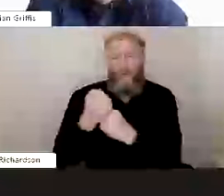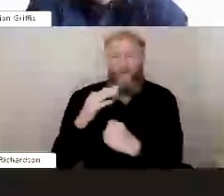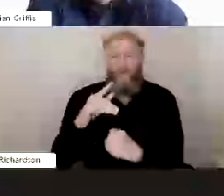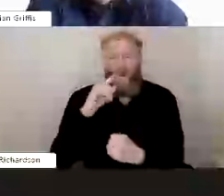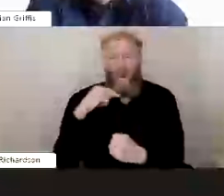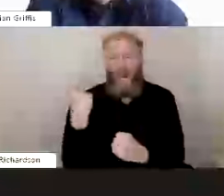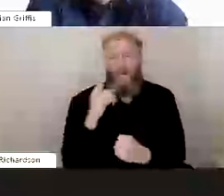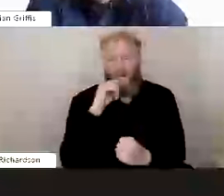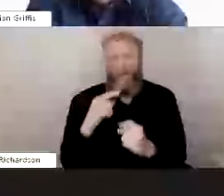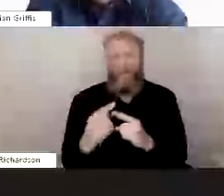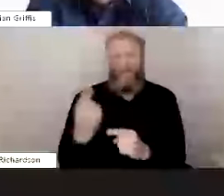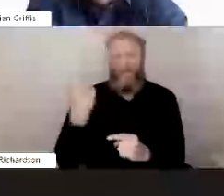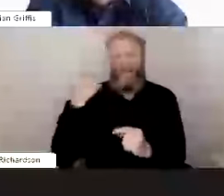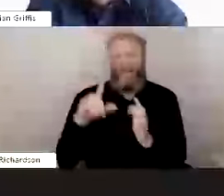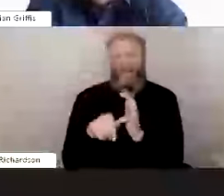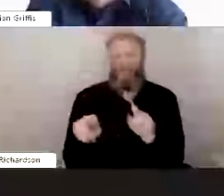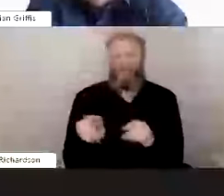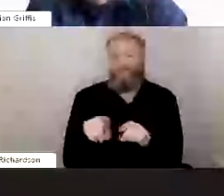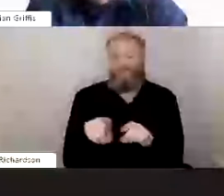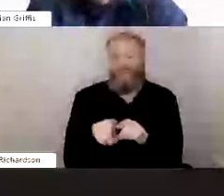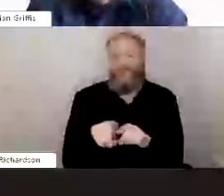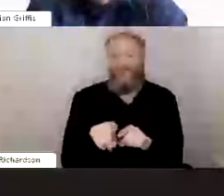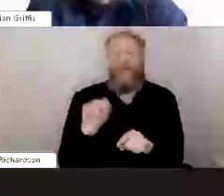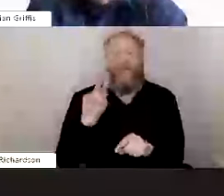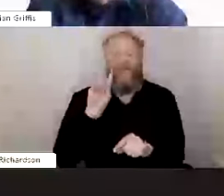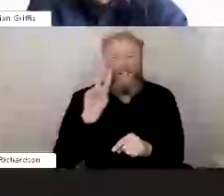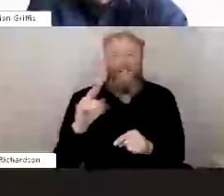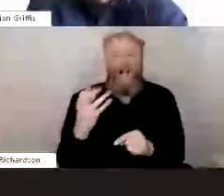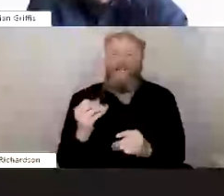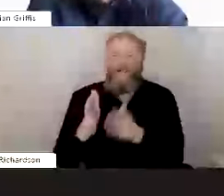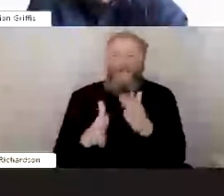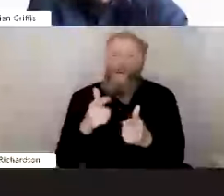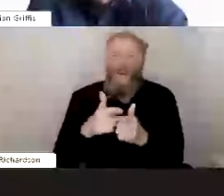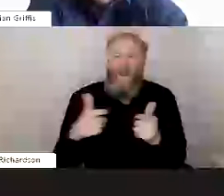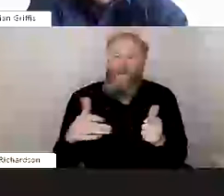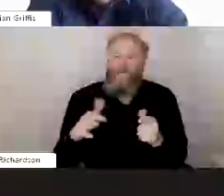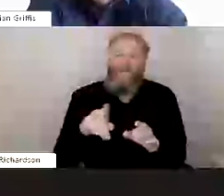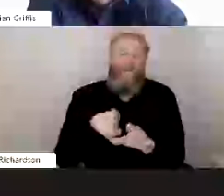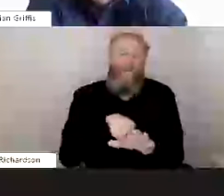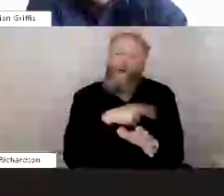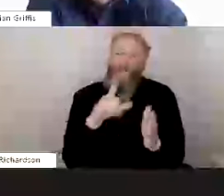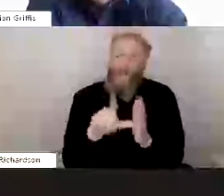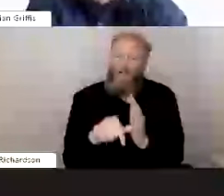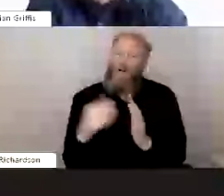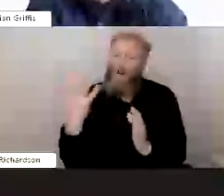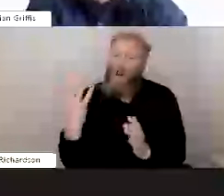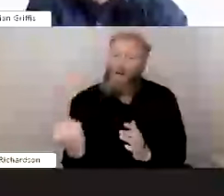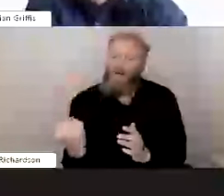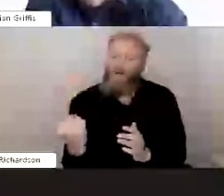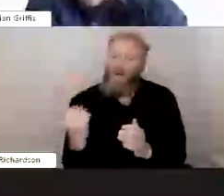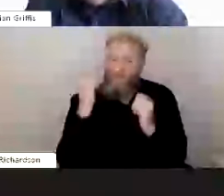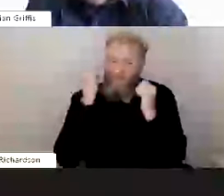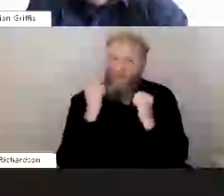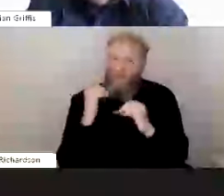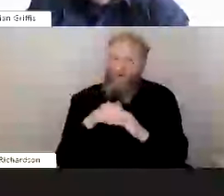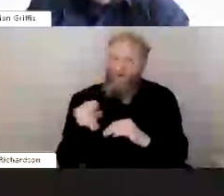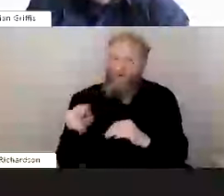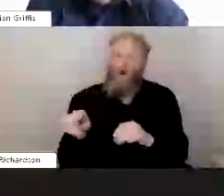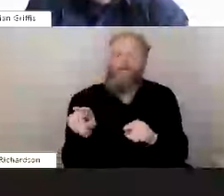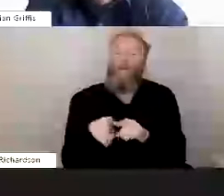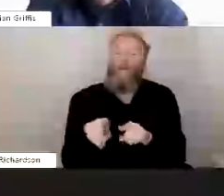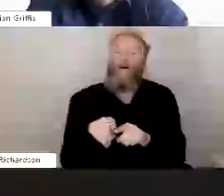lot of evidence to show that sign languages have been in existence for a very long time. Not